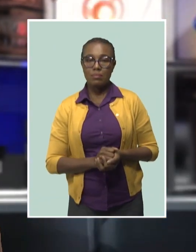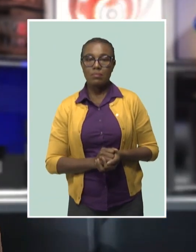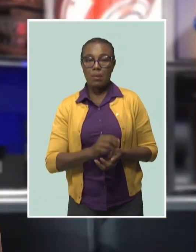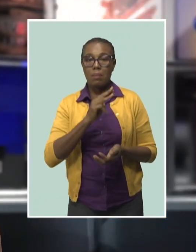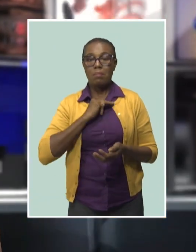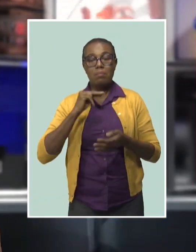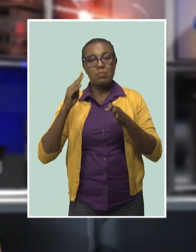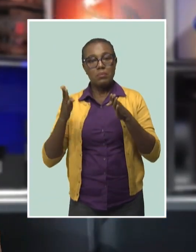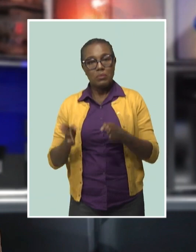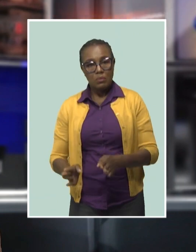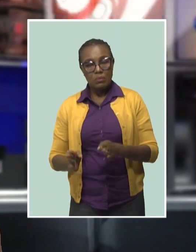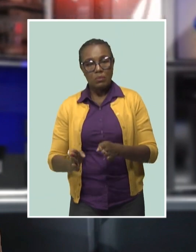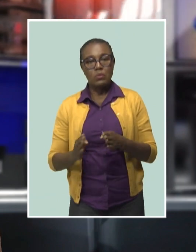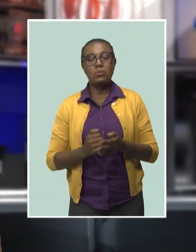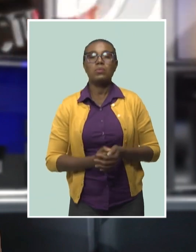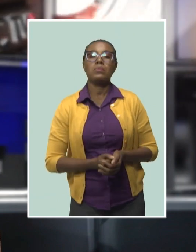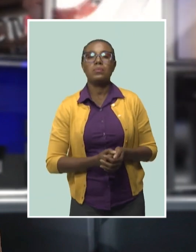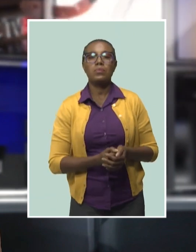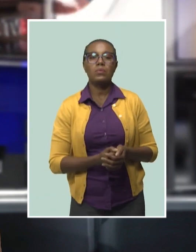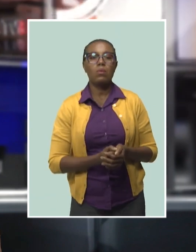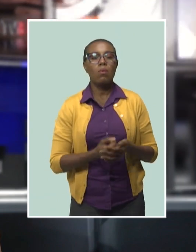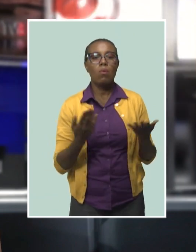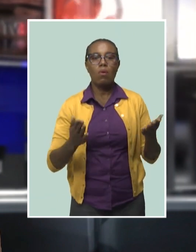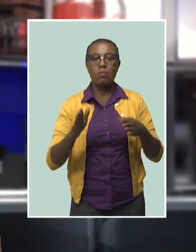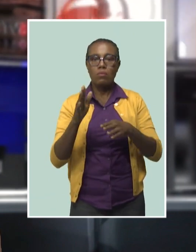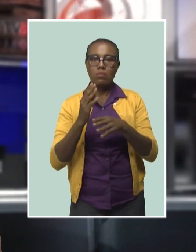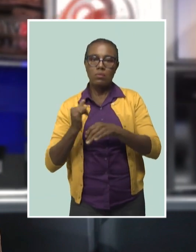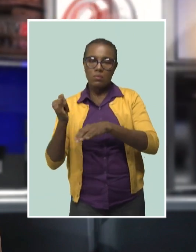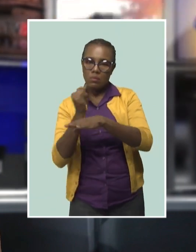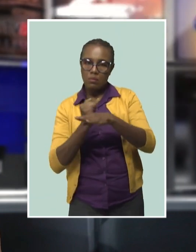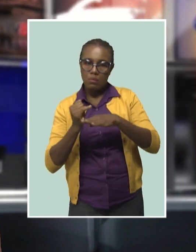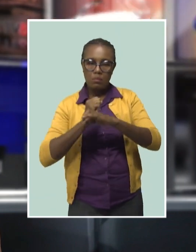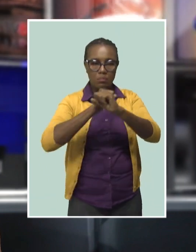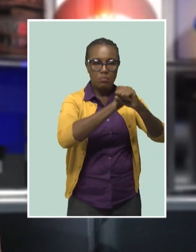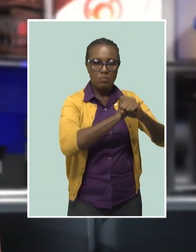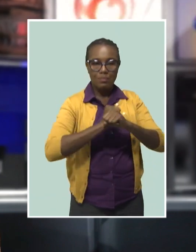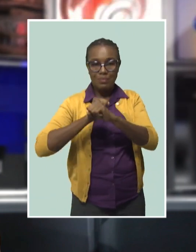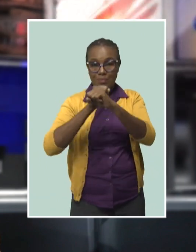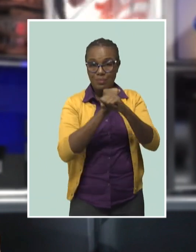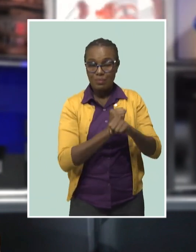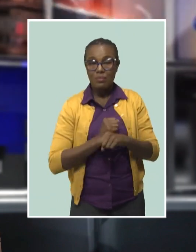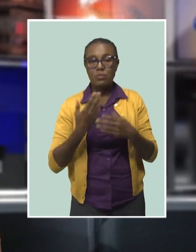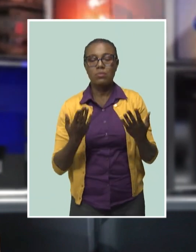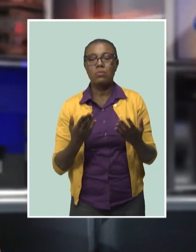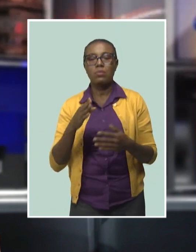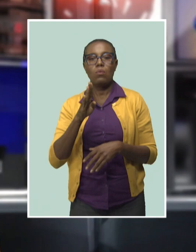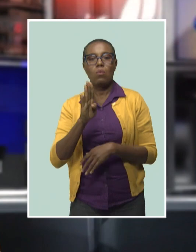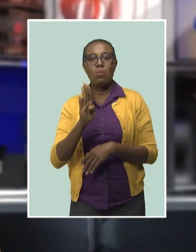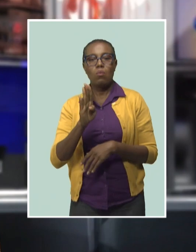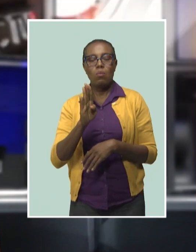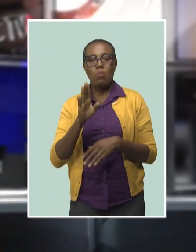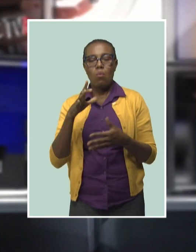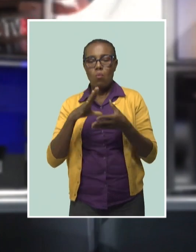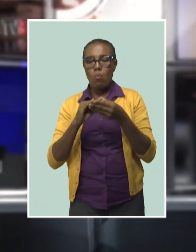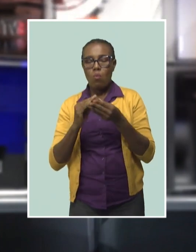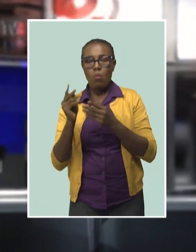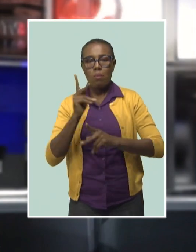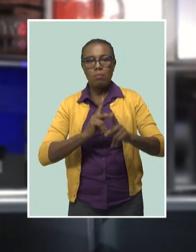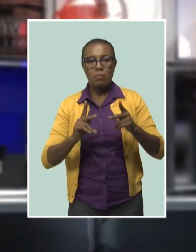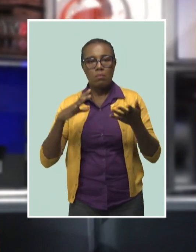Affairs and Information Wilfred Abrams wants Barbadians to take advantage of training opportunities provided by government.